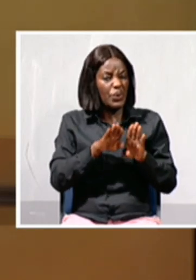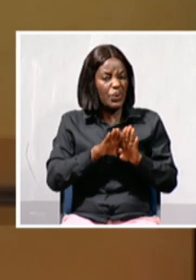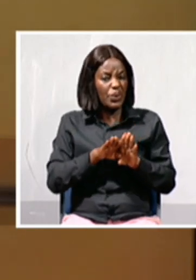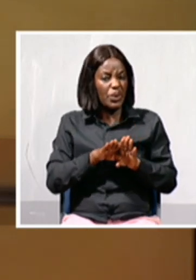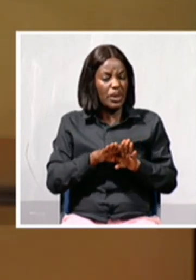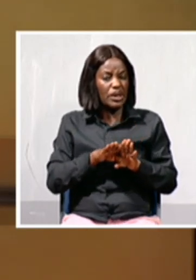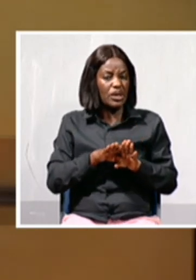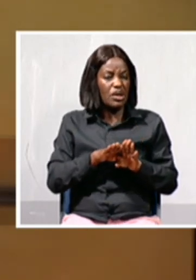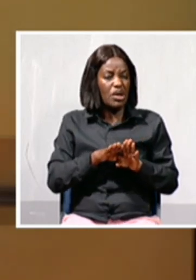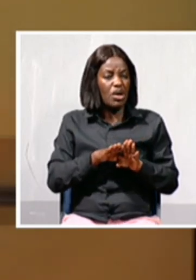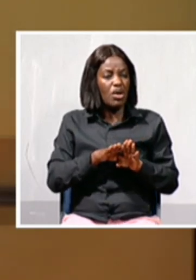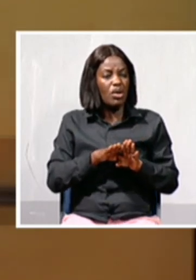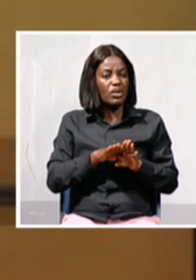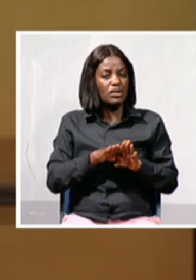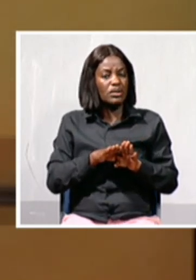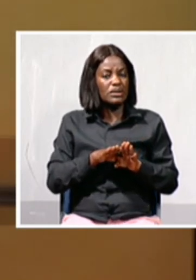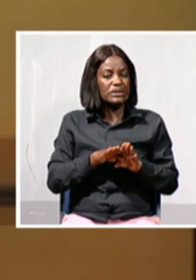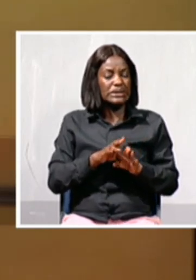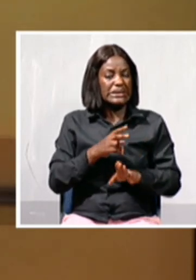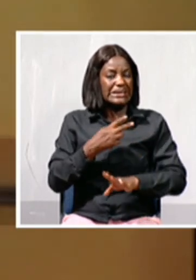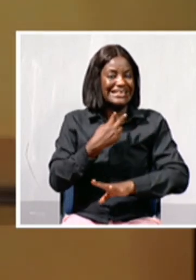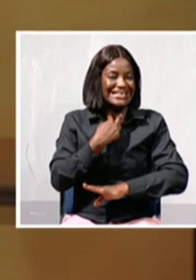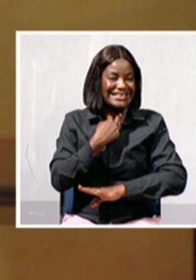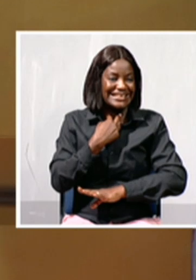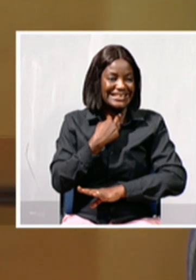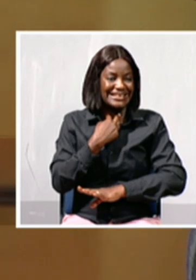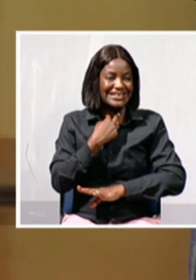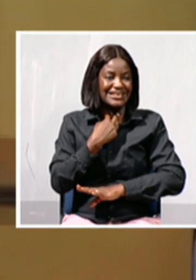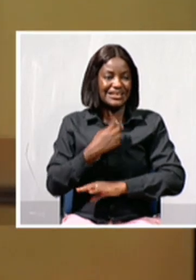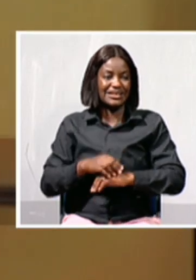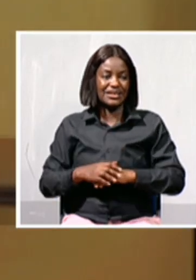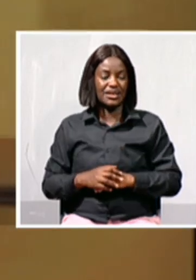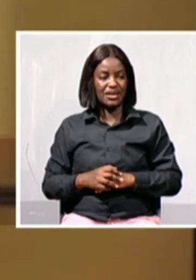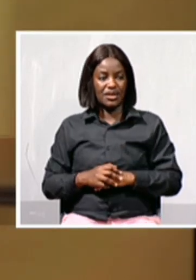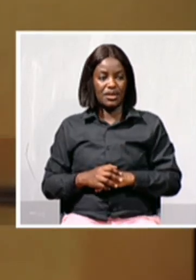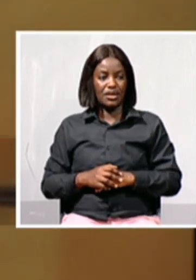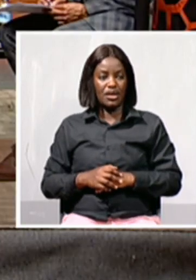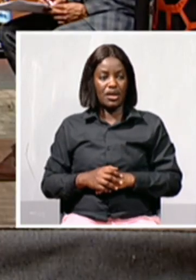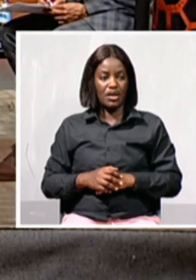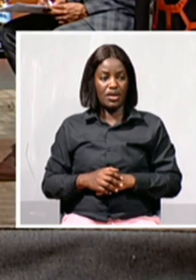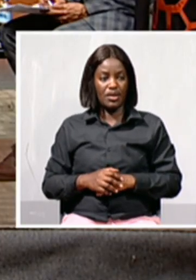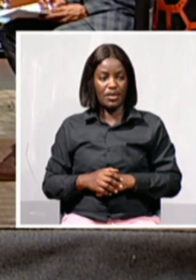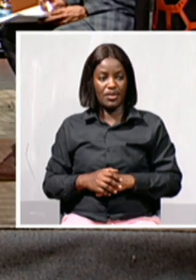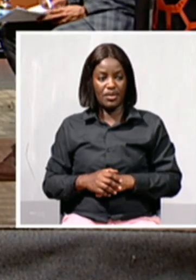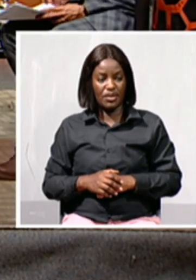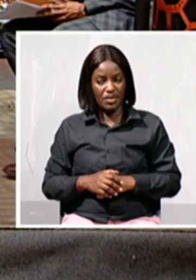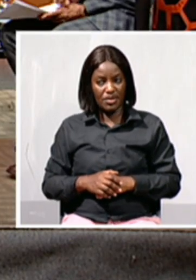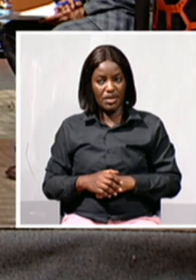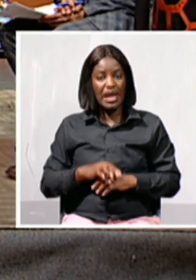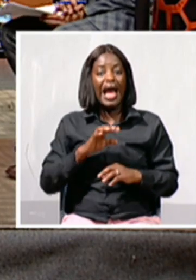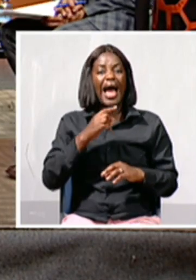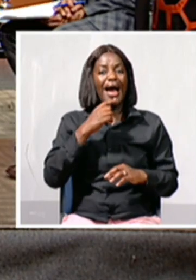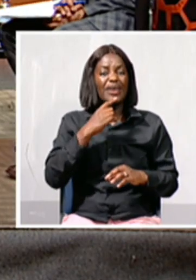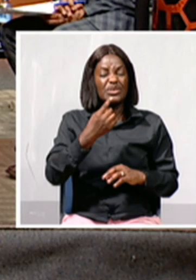compensate for the damage that you did? Arno, thank you very much. Just before we let you go, Arno, are you in possession of